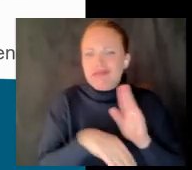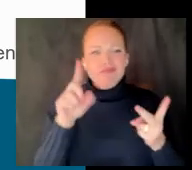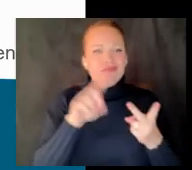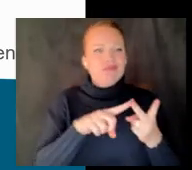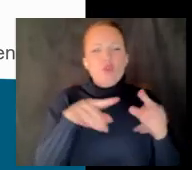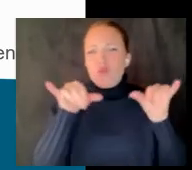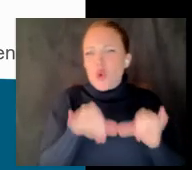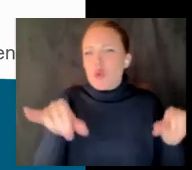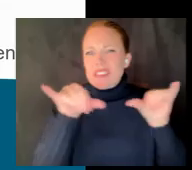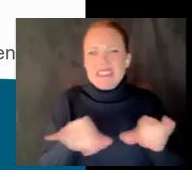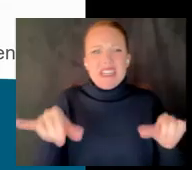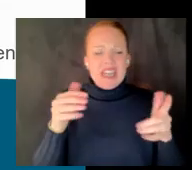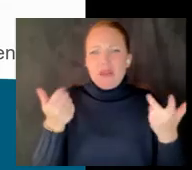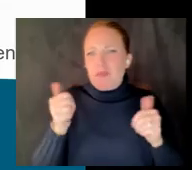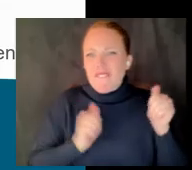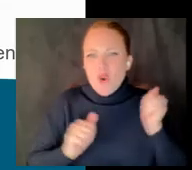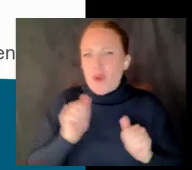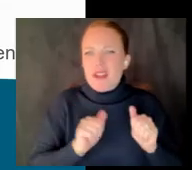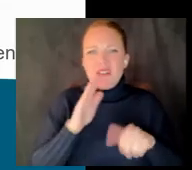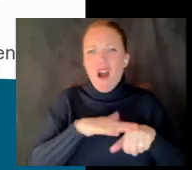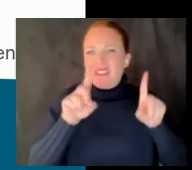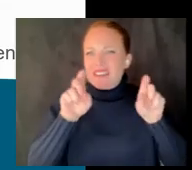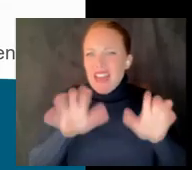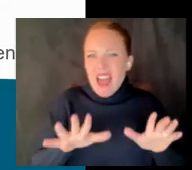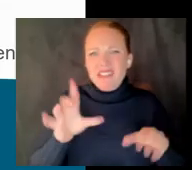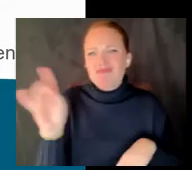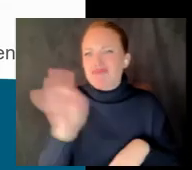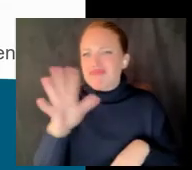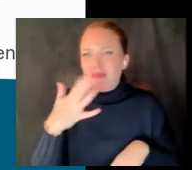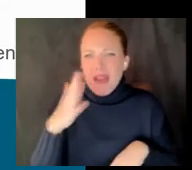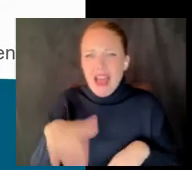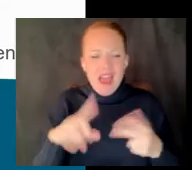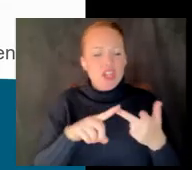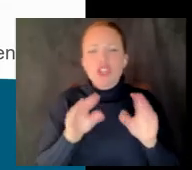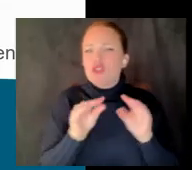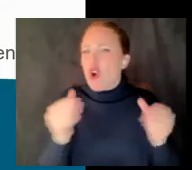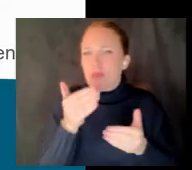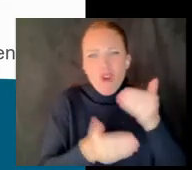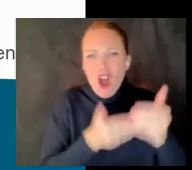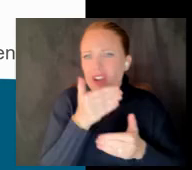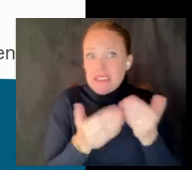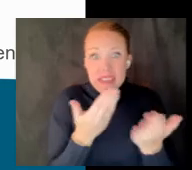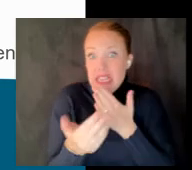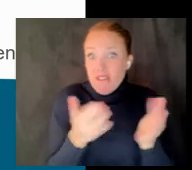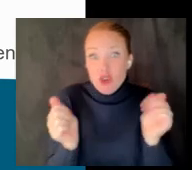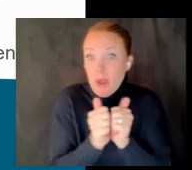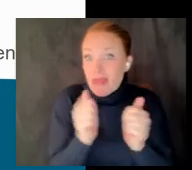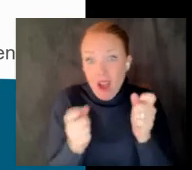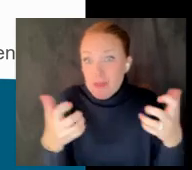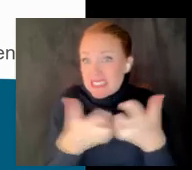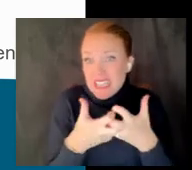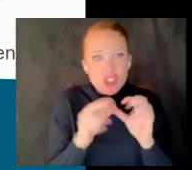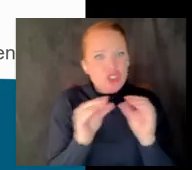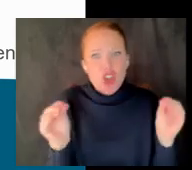performance on standardized assessments, very little progress is being made even with intervention support, an increase